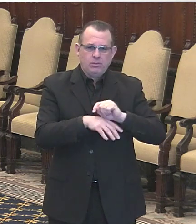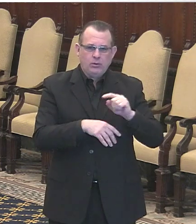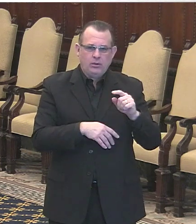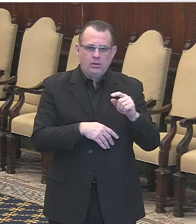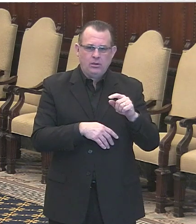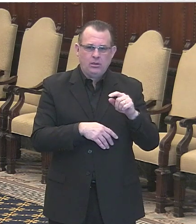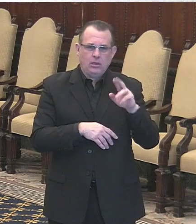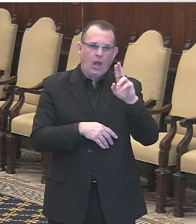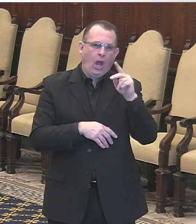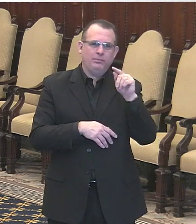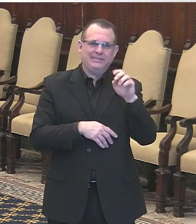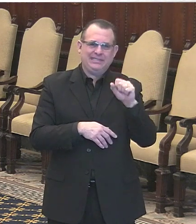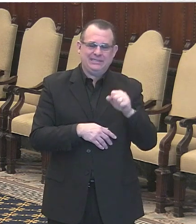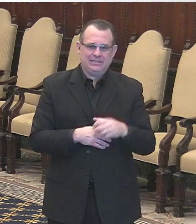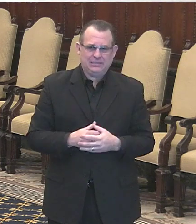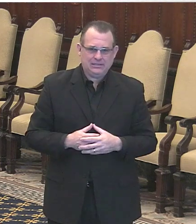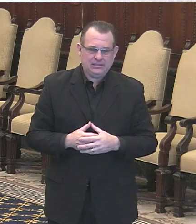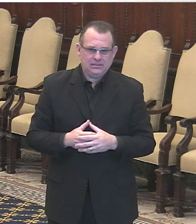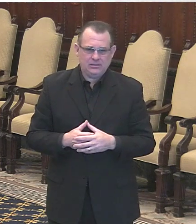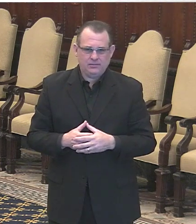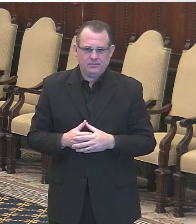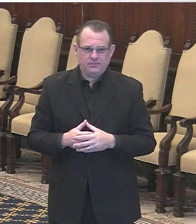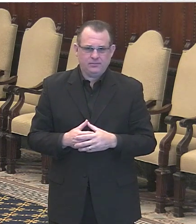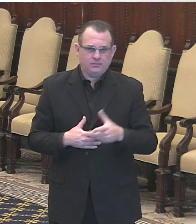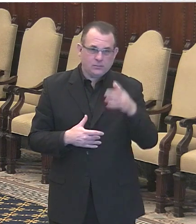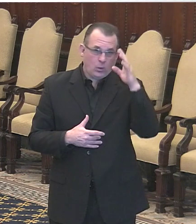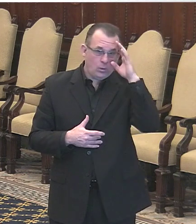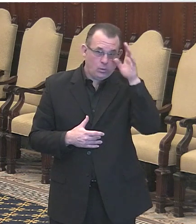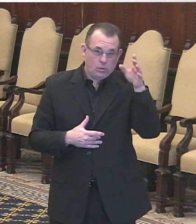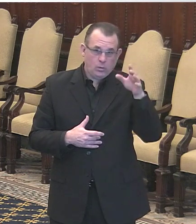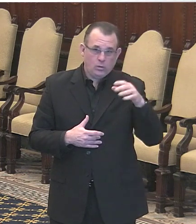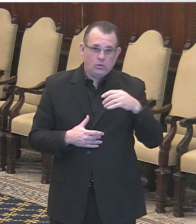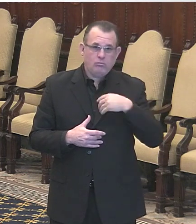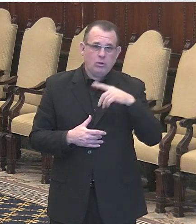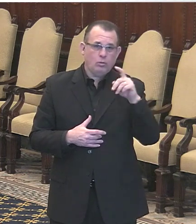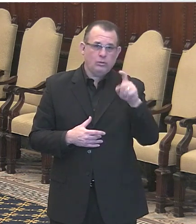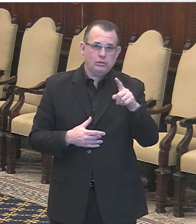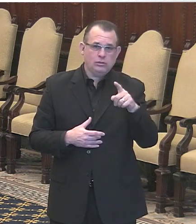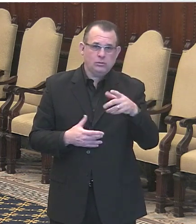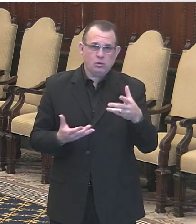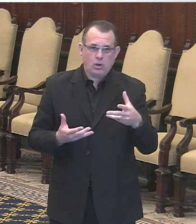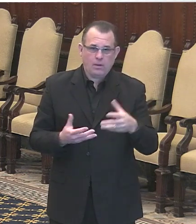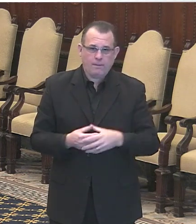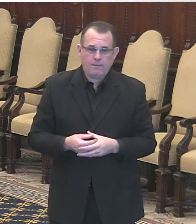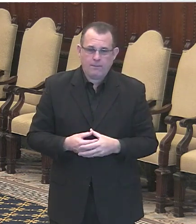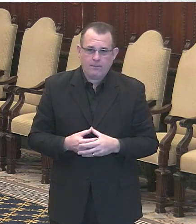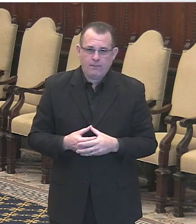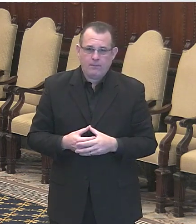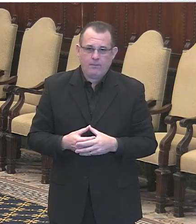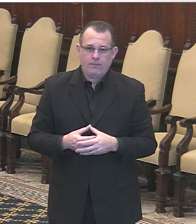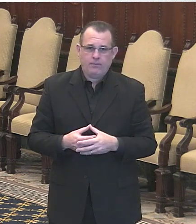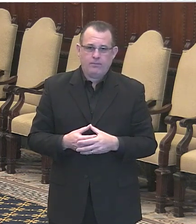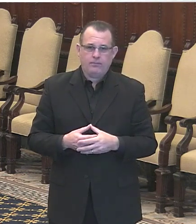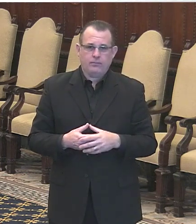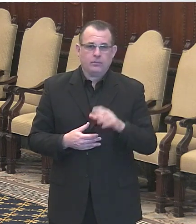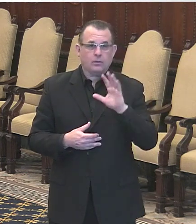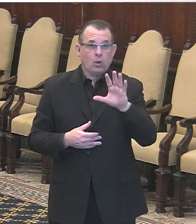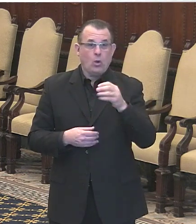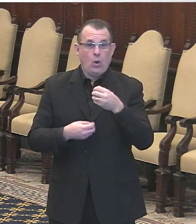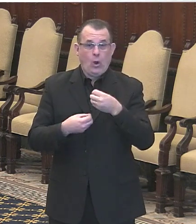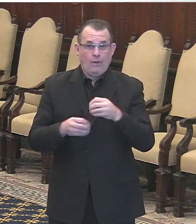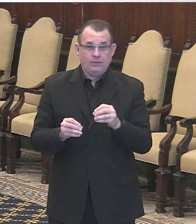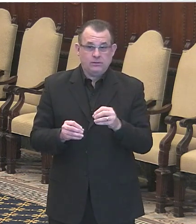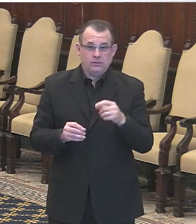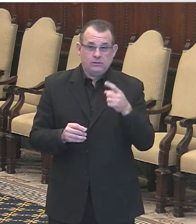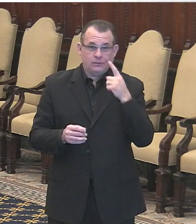Hi, good afternoon, Mayor. My question is, does your office or the school district have